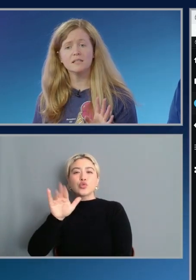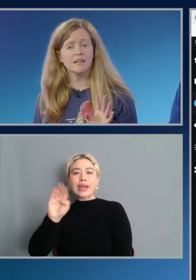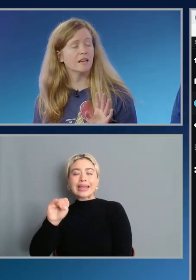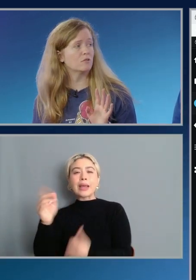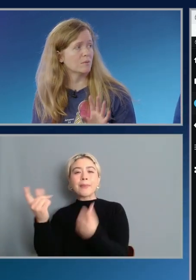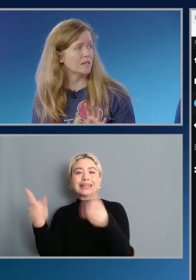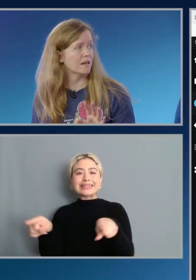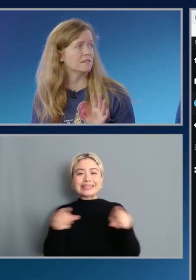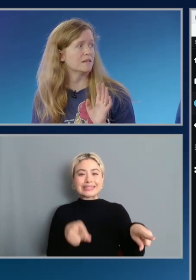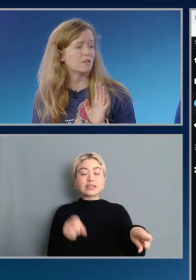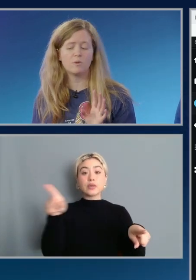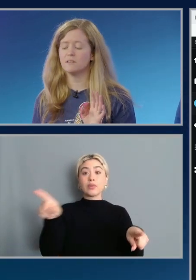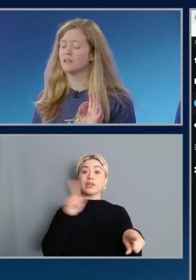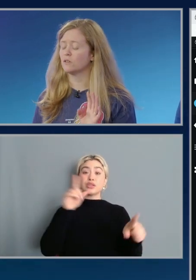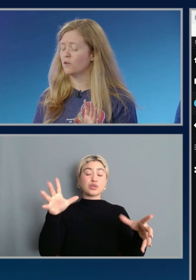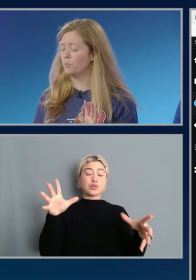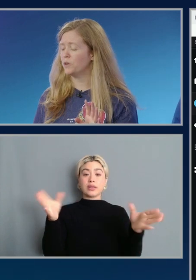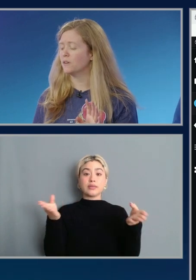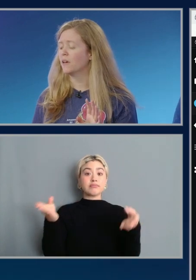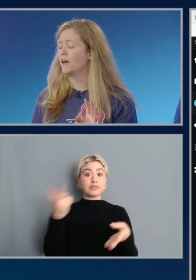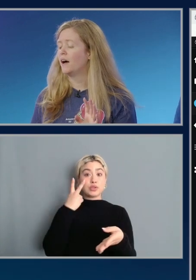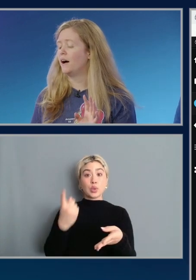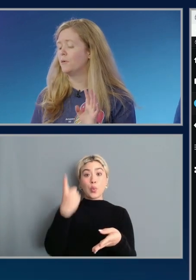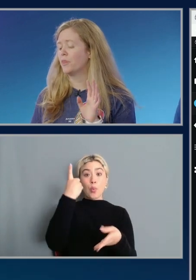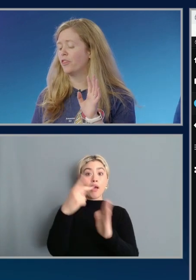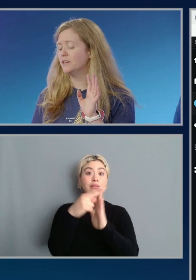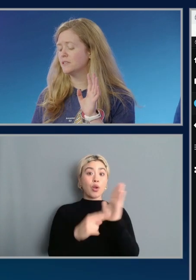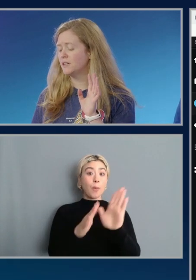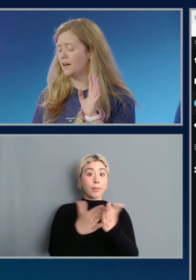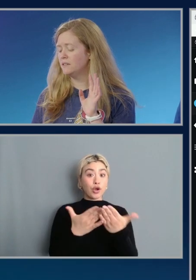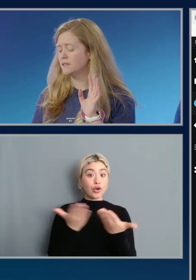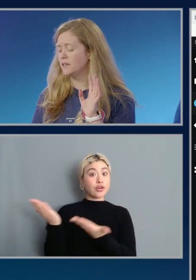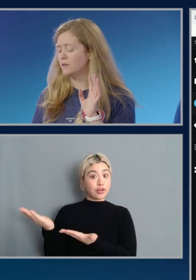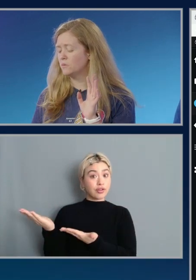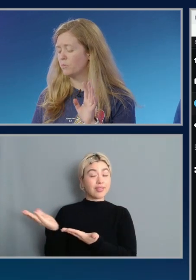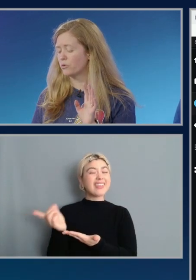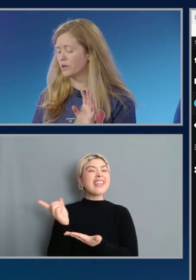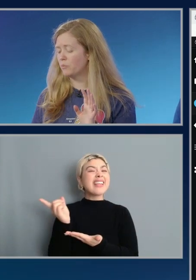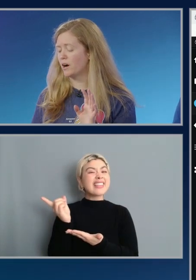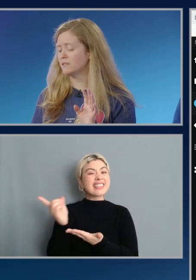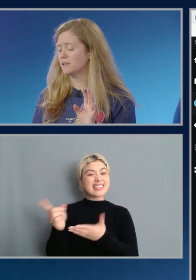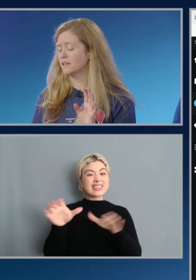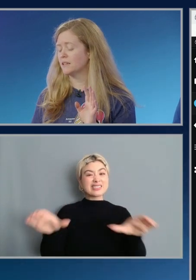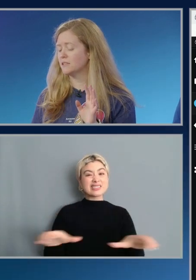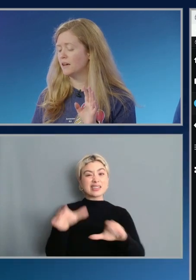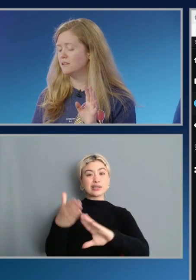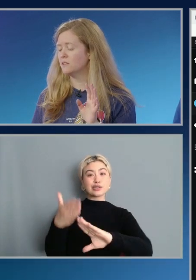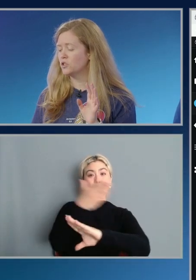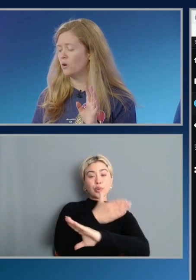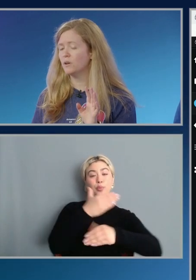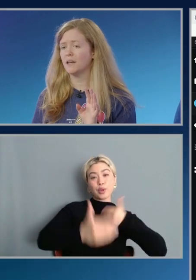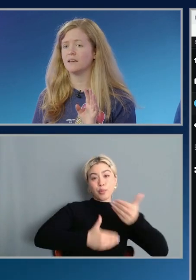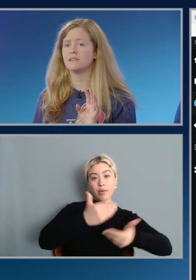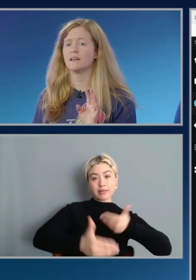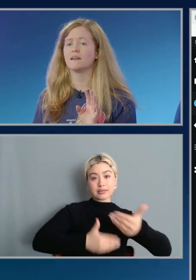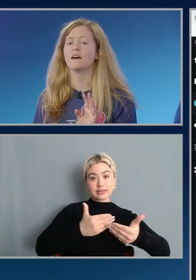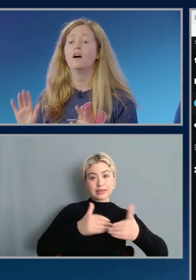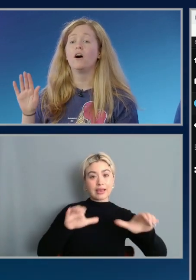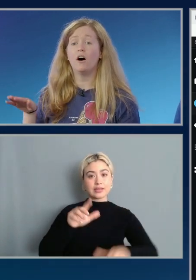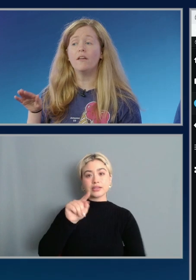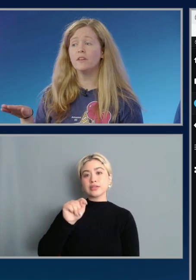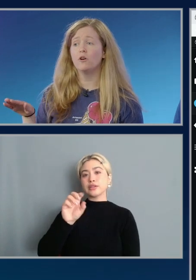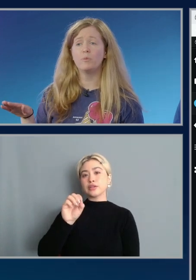all contained really nicely in the one single notebook. This does the pre-processing and it does the